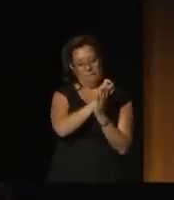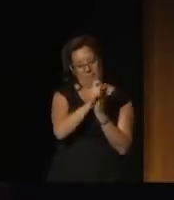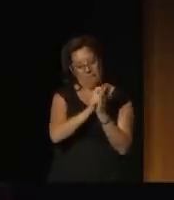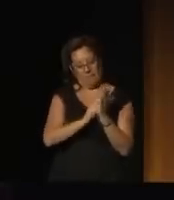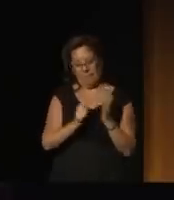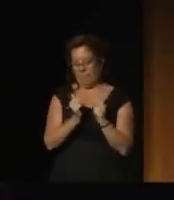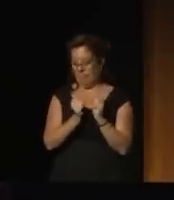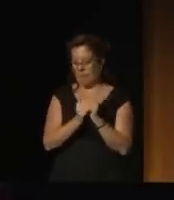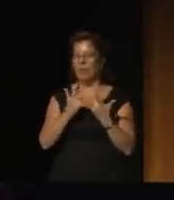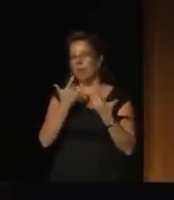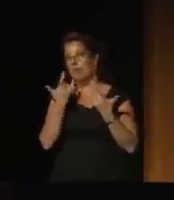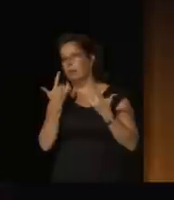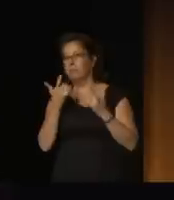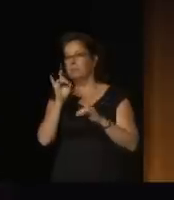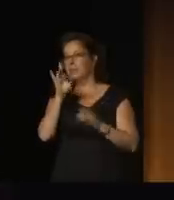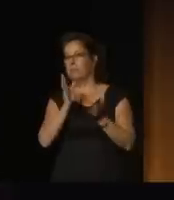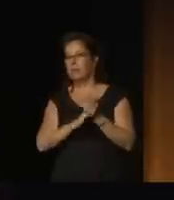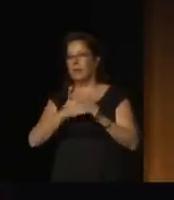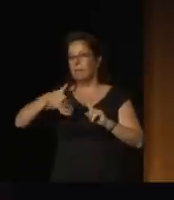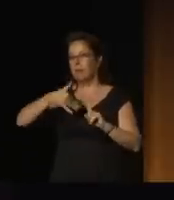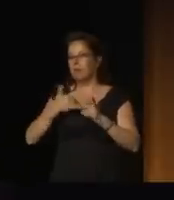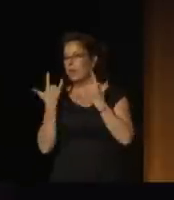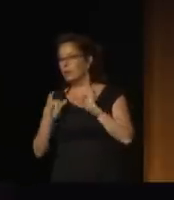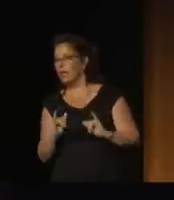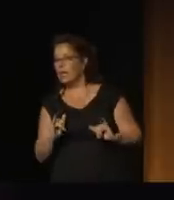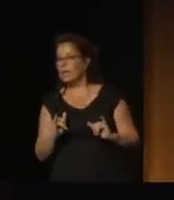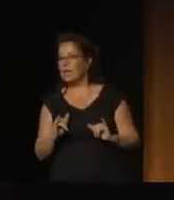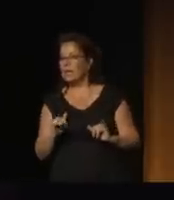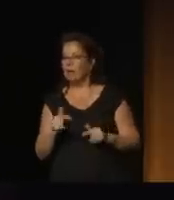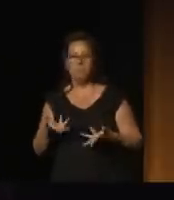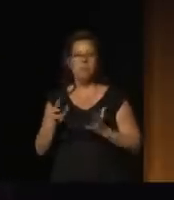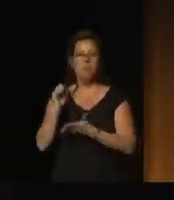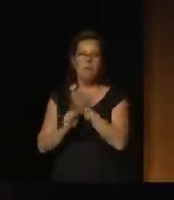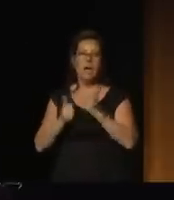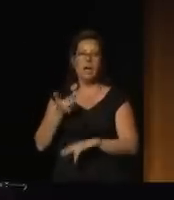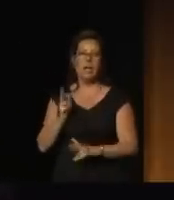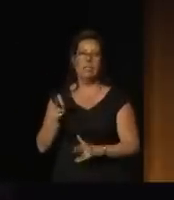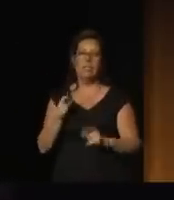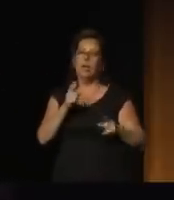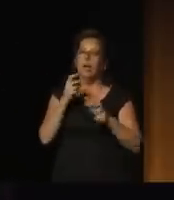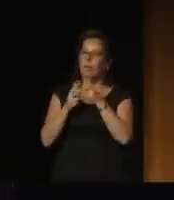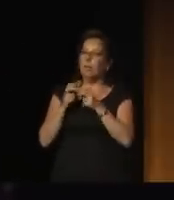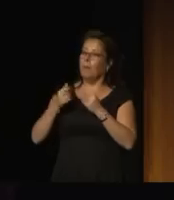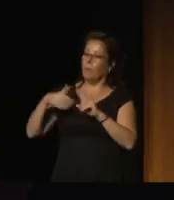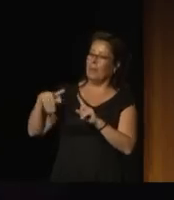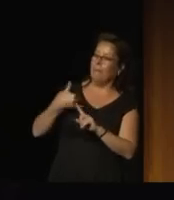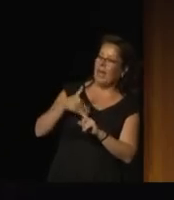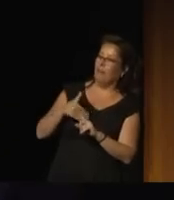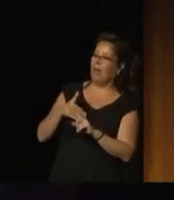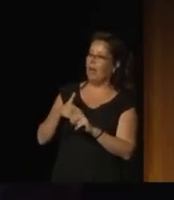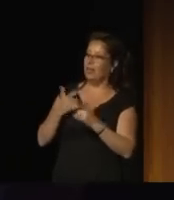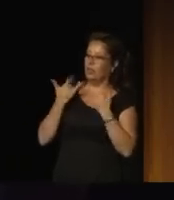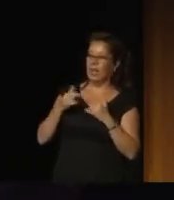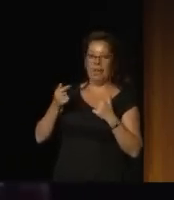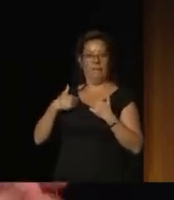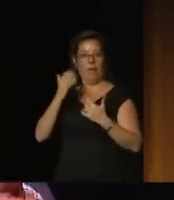you get a background check, it takes them about 10 minutes. And the problem with background checks is, if I'm a sane person